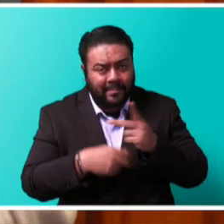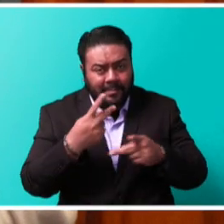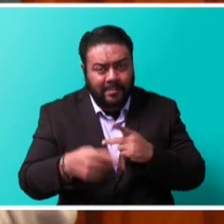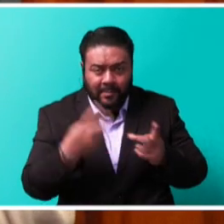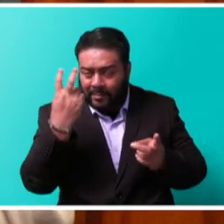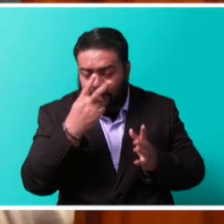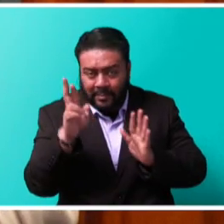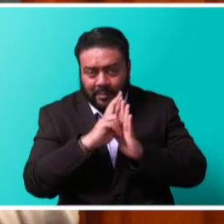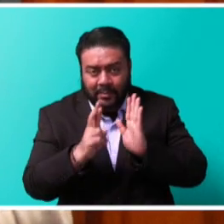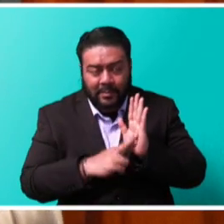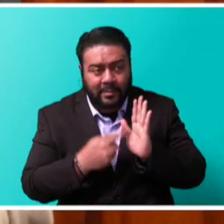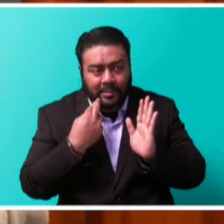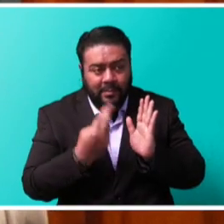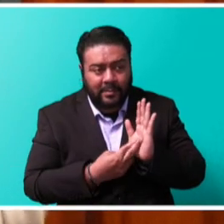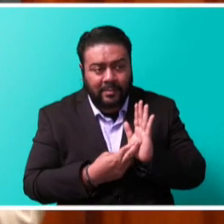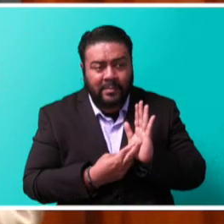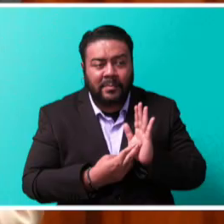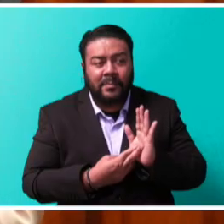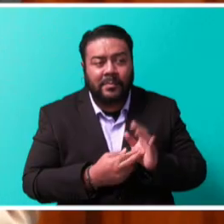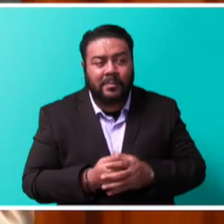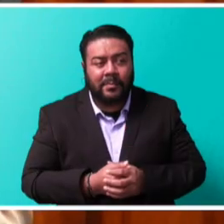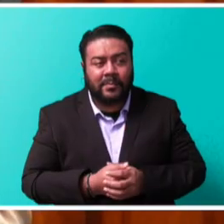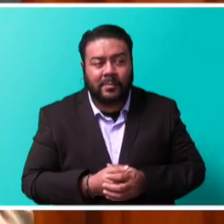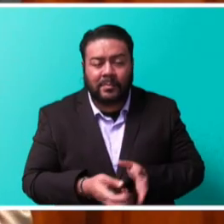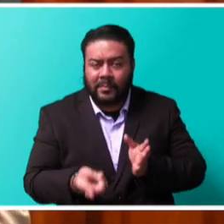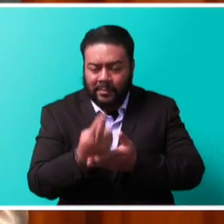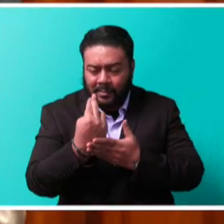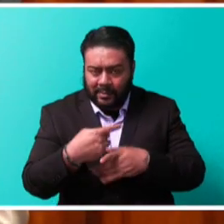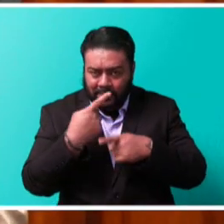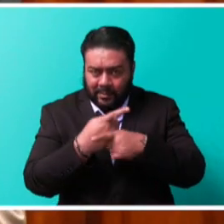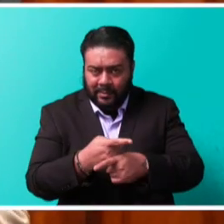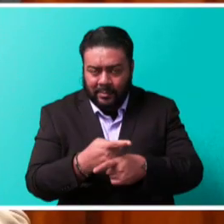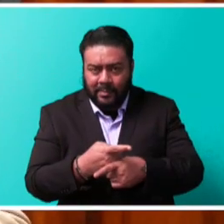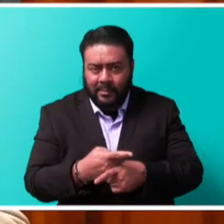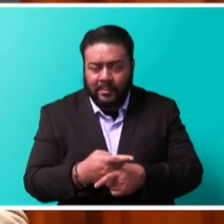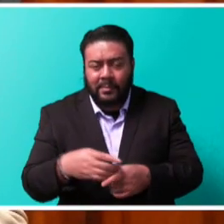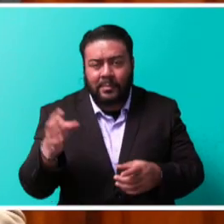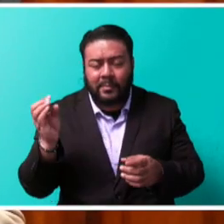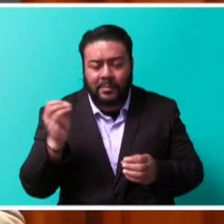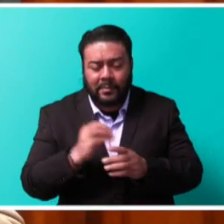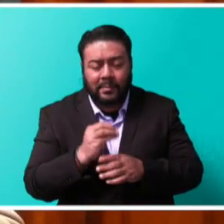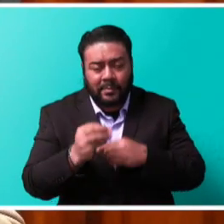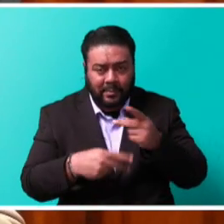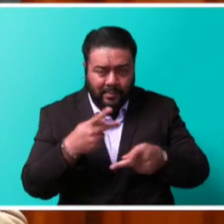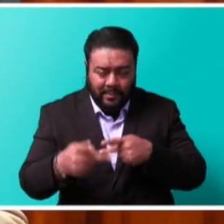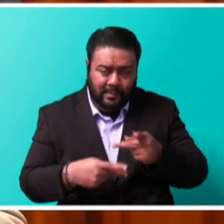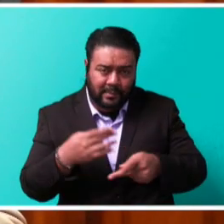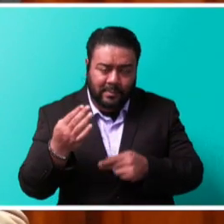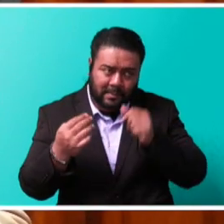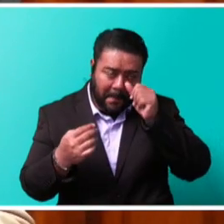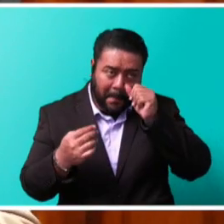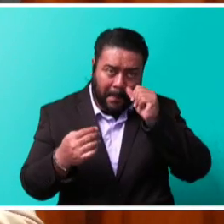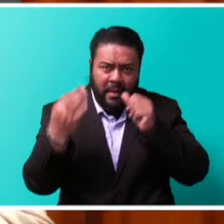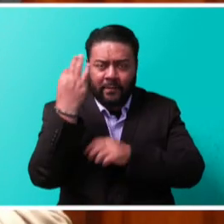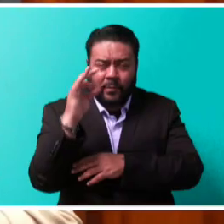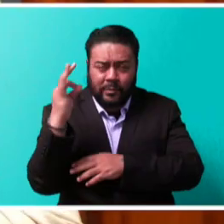reporting systems, restoration and rehabilitation guidelines, and operational codes for processing facilities and